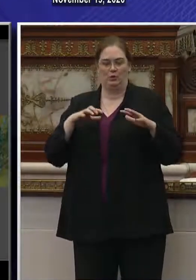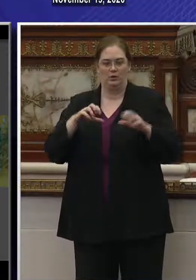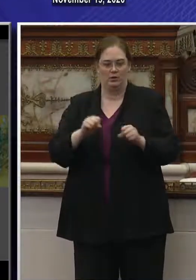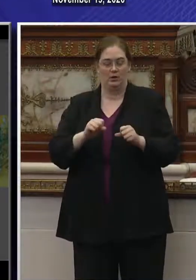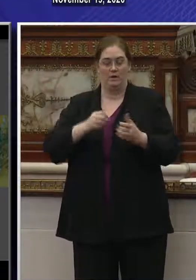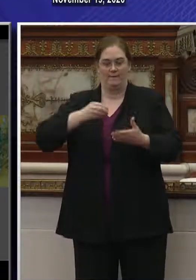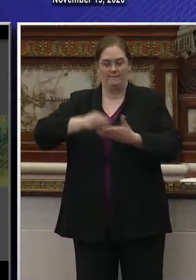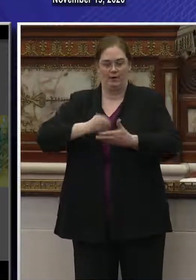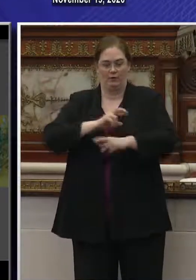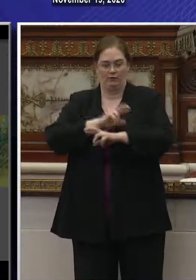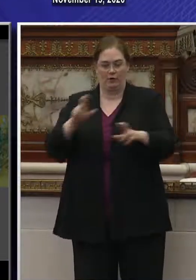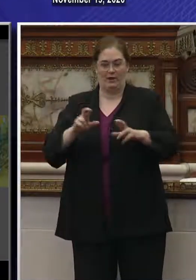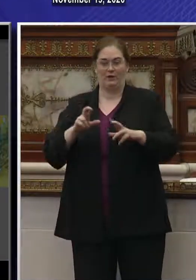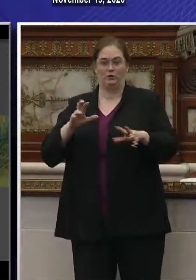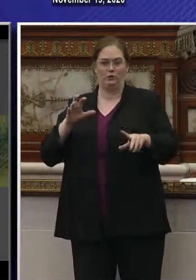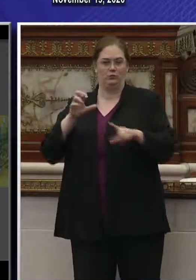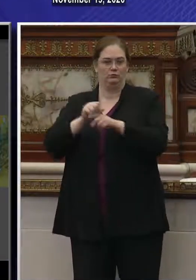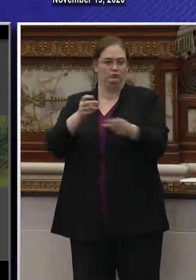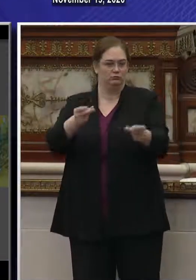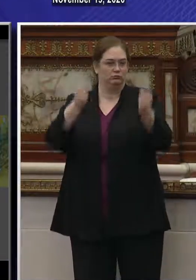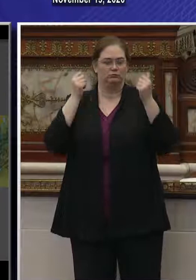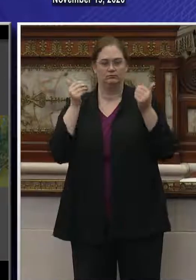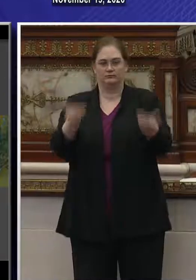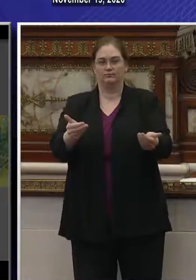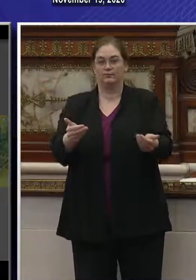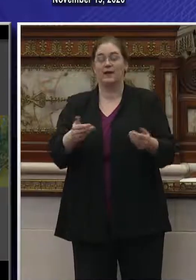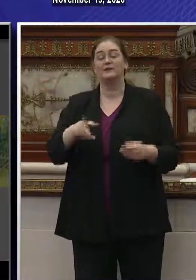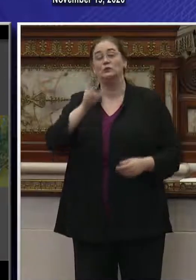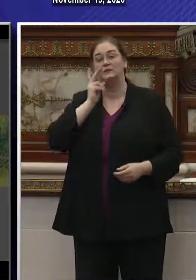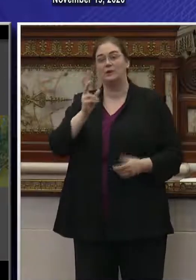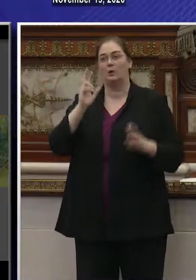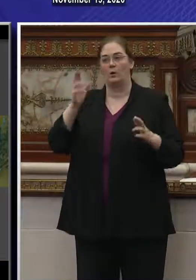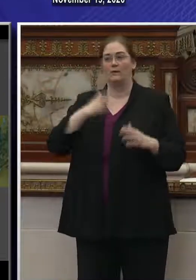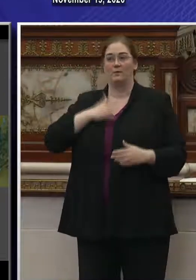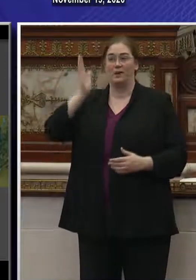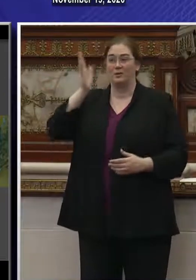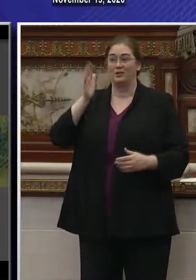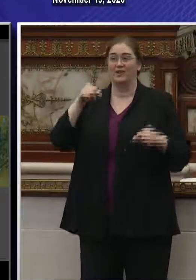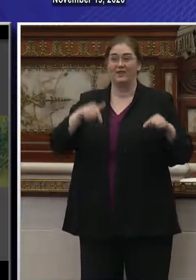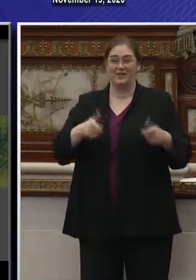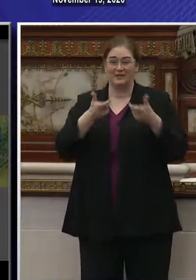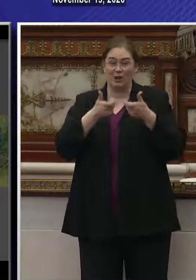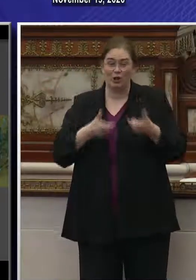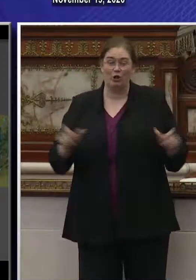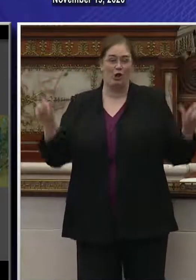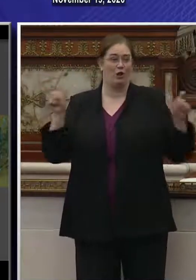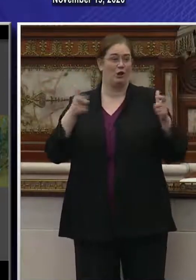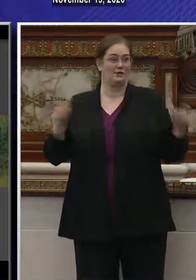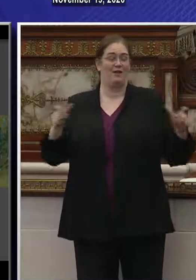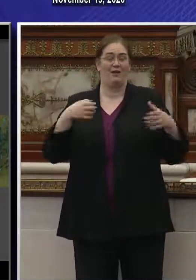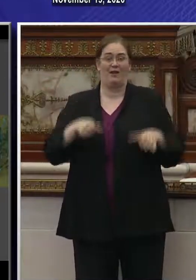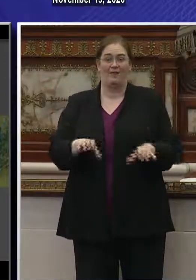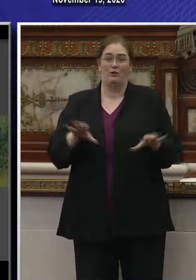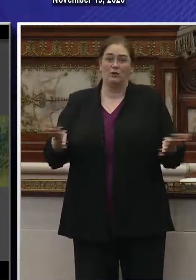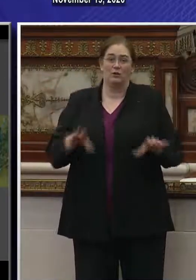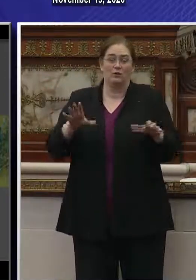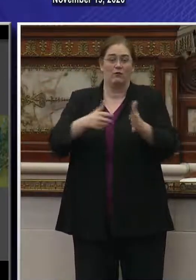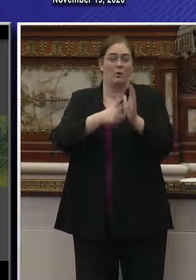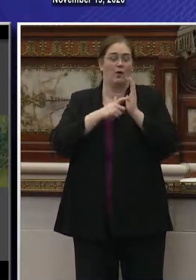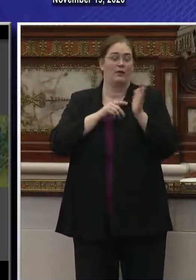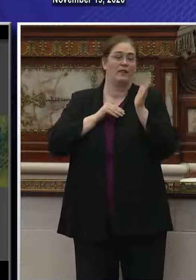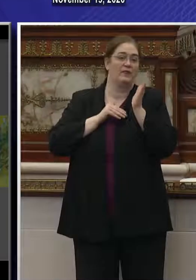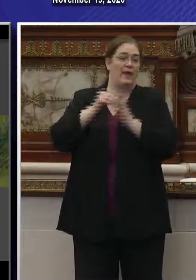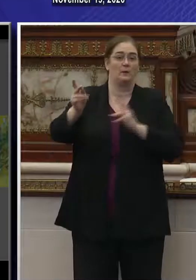funding to create a preemptive strike. As you've seen, hopefully in my presentation, this is a large scale effort that's going to require thousands